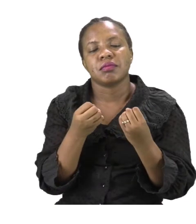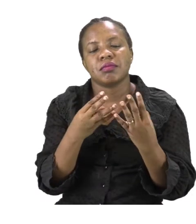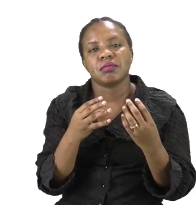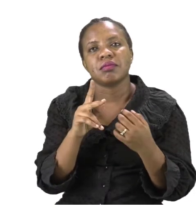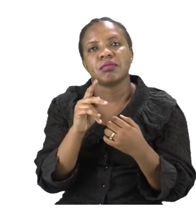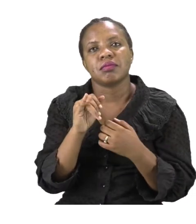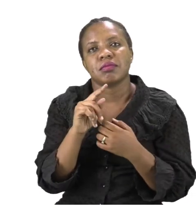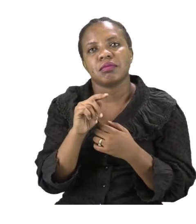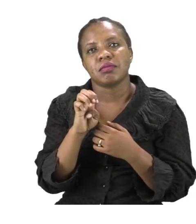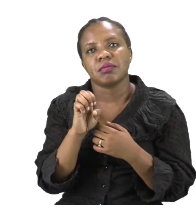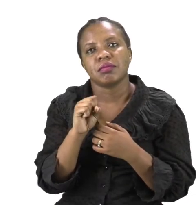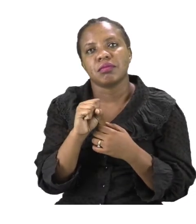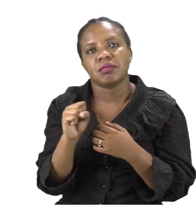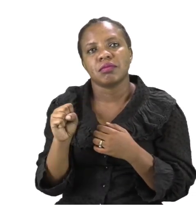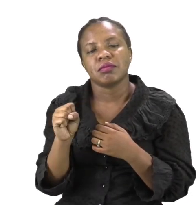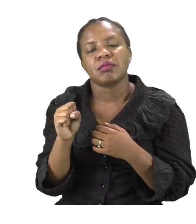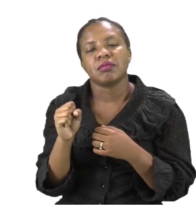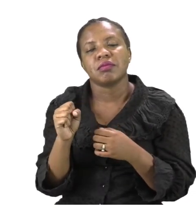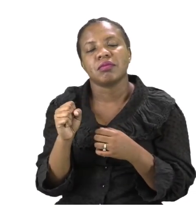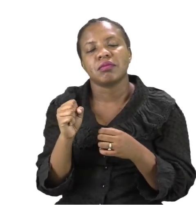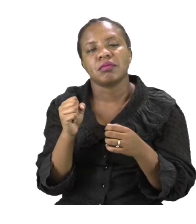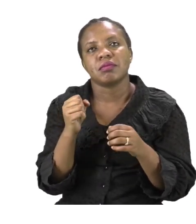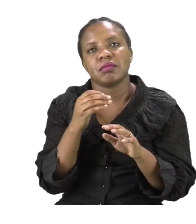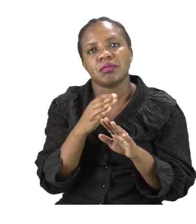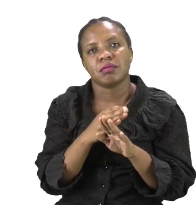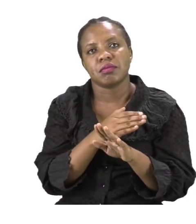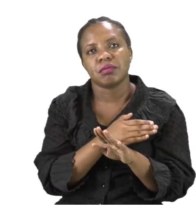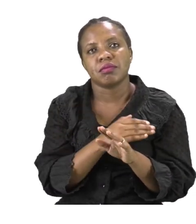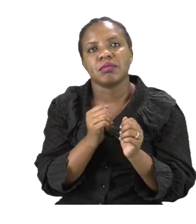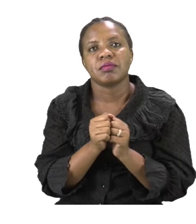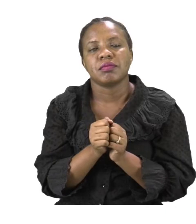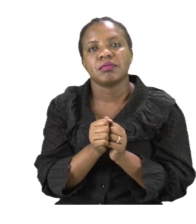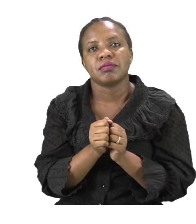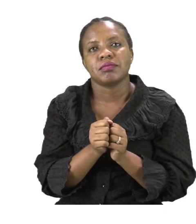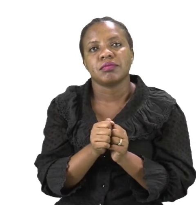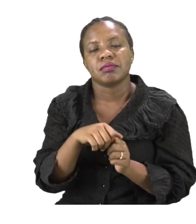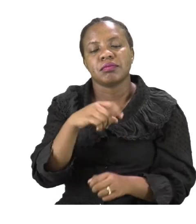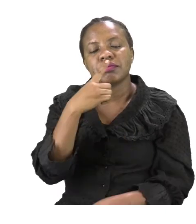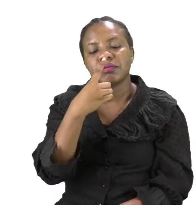17 of them crashed and then there were 27 flying.